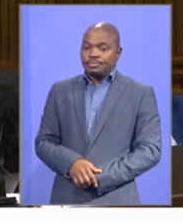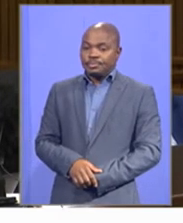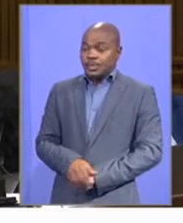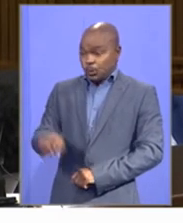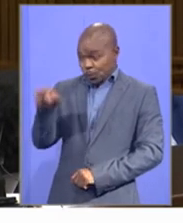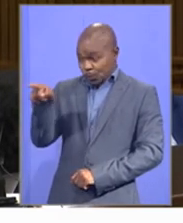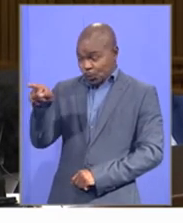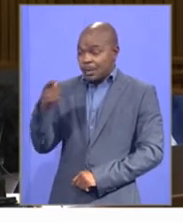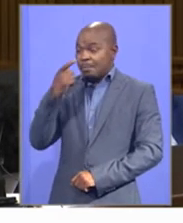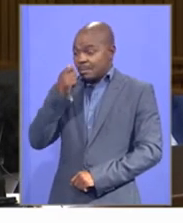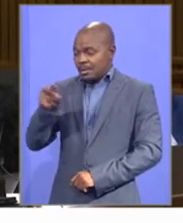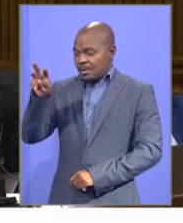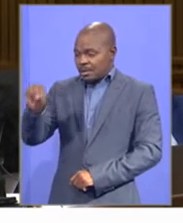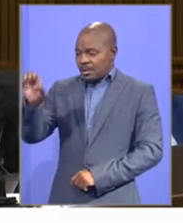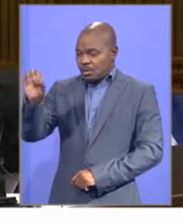Mr. Mosia, that